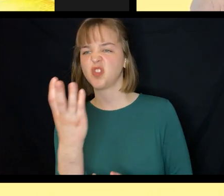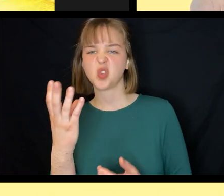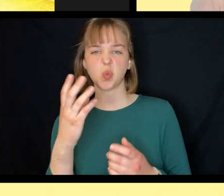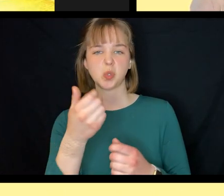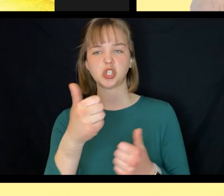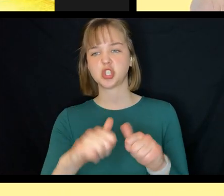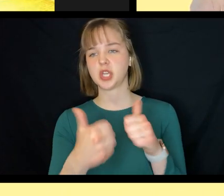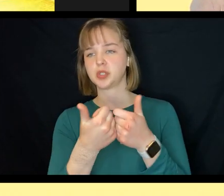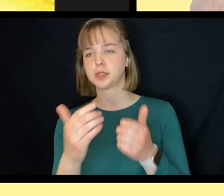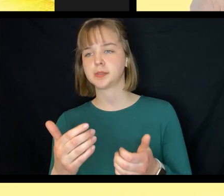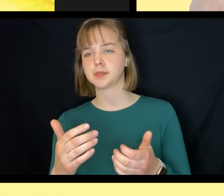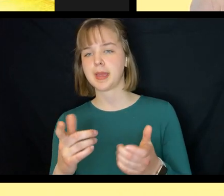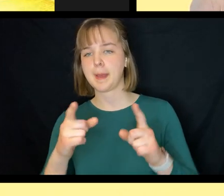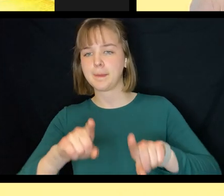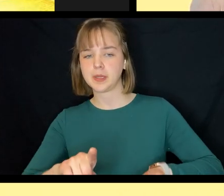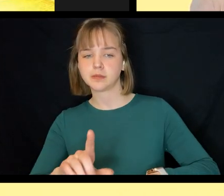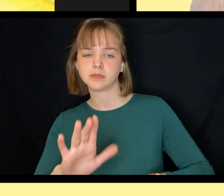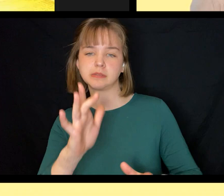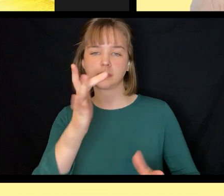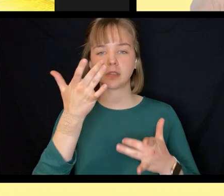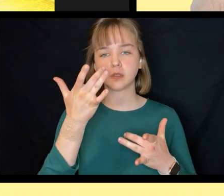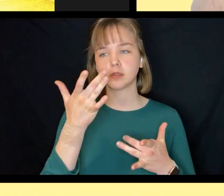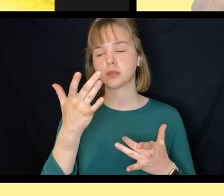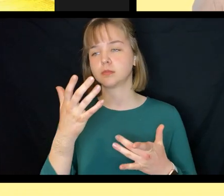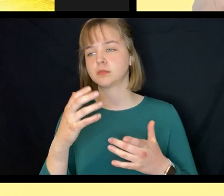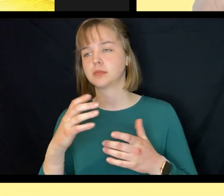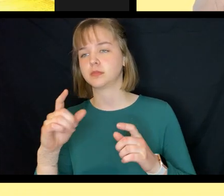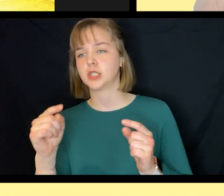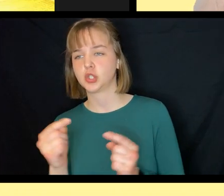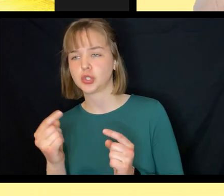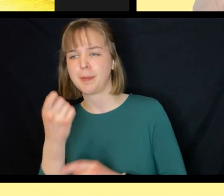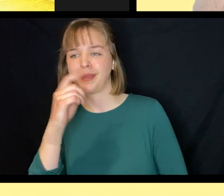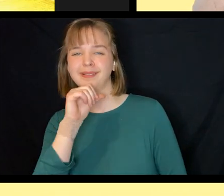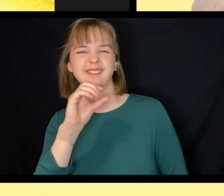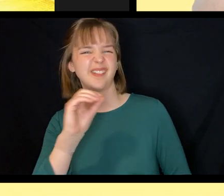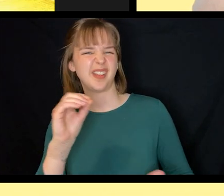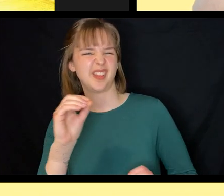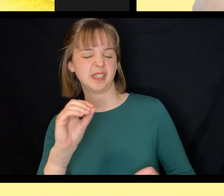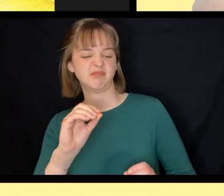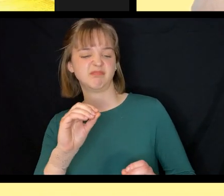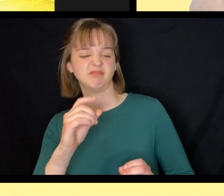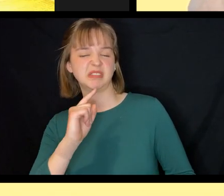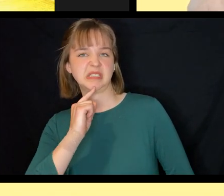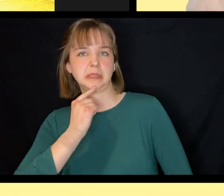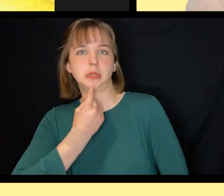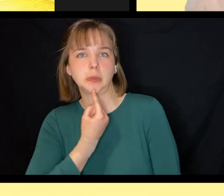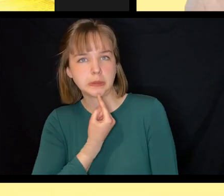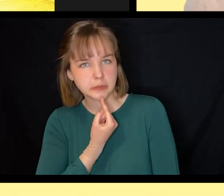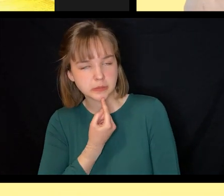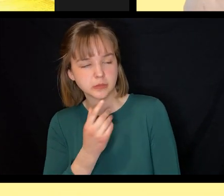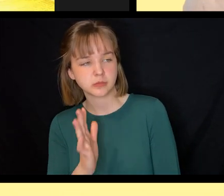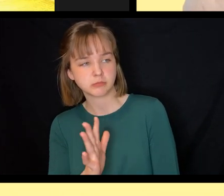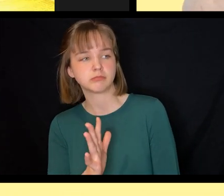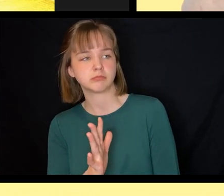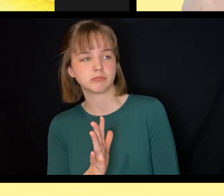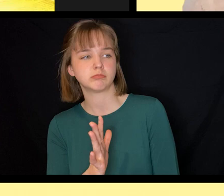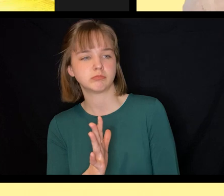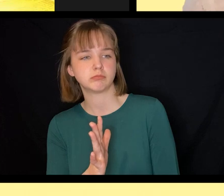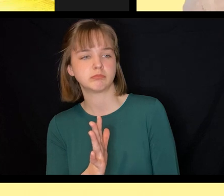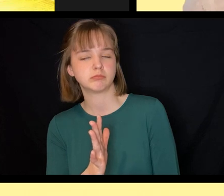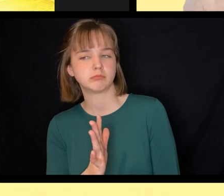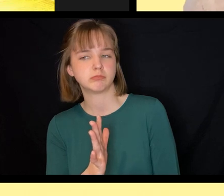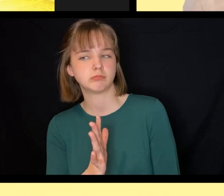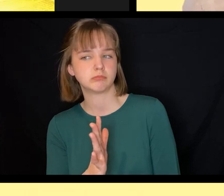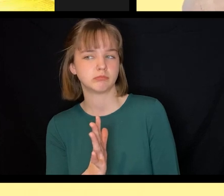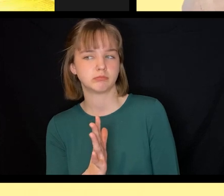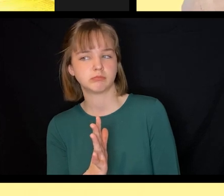there's been challenges along the way, and thankfully I haven't had any like serious medical or things like that to deal